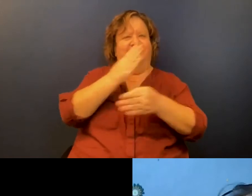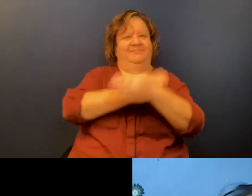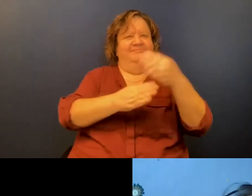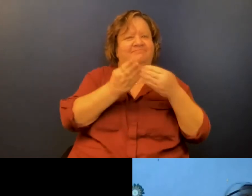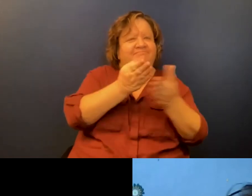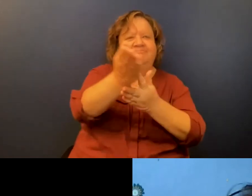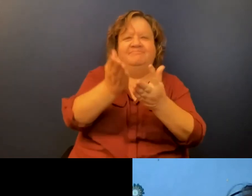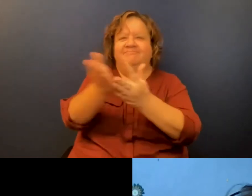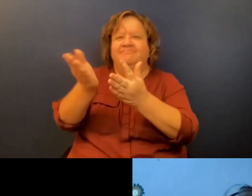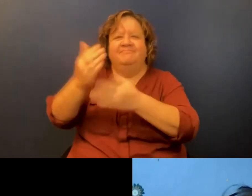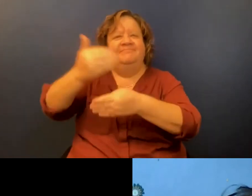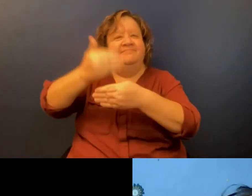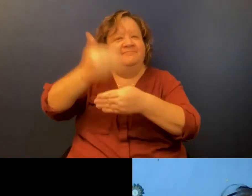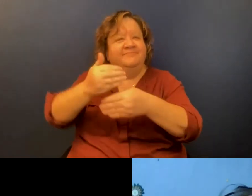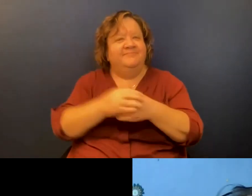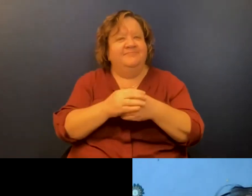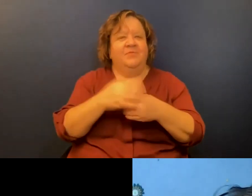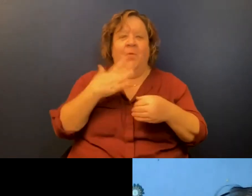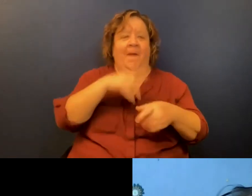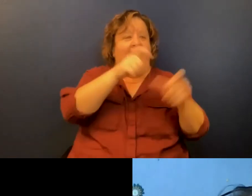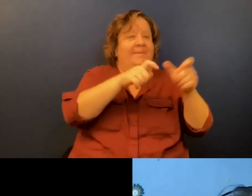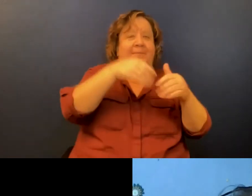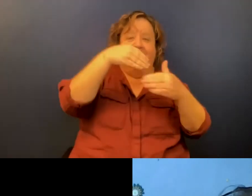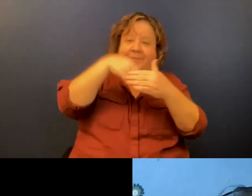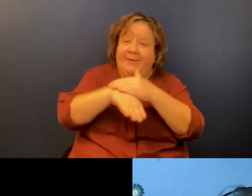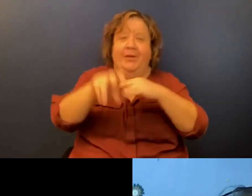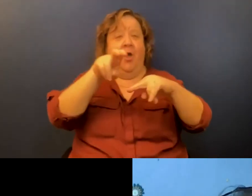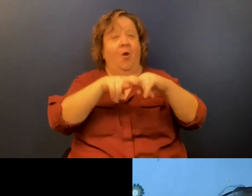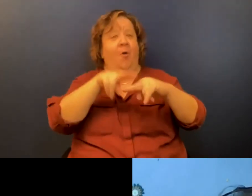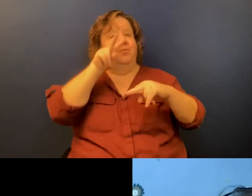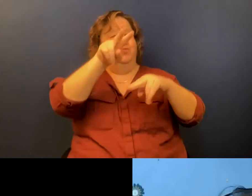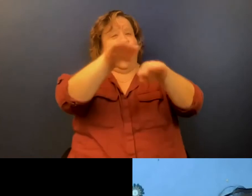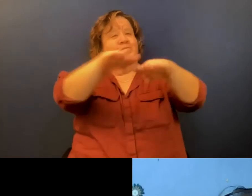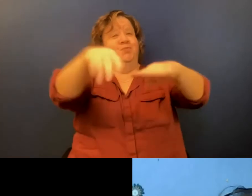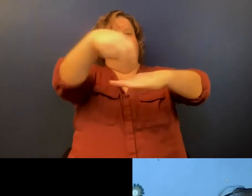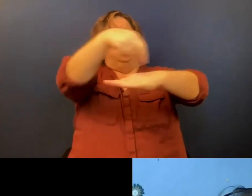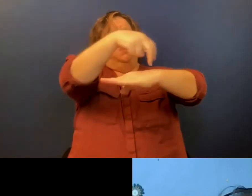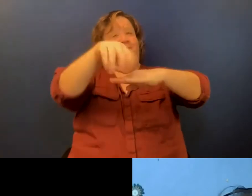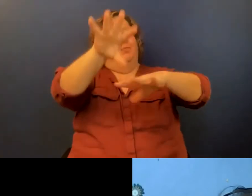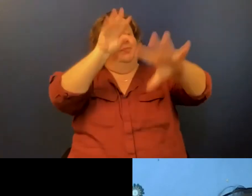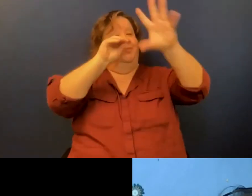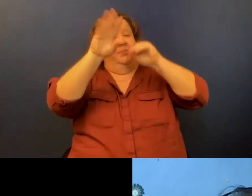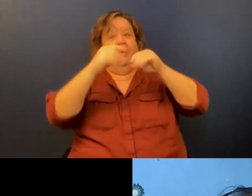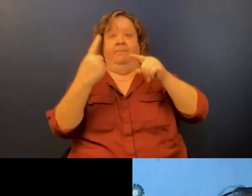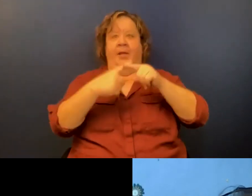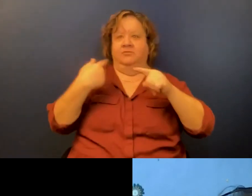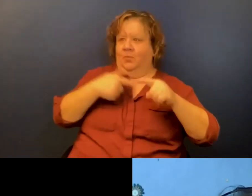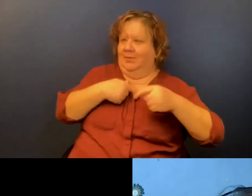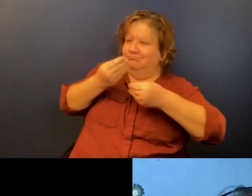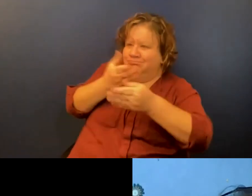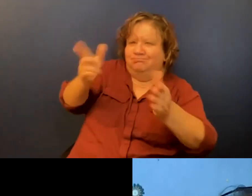way is something where we are allowed to participate, not allowing